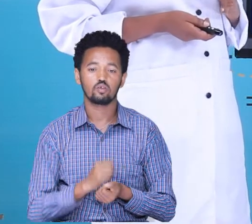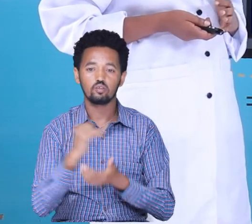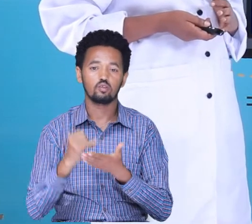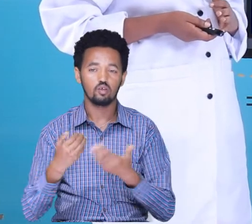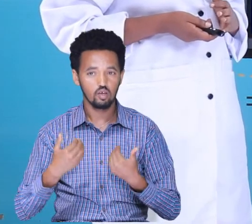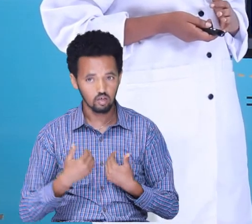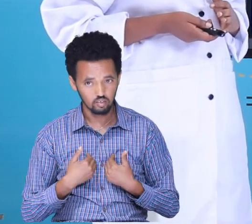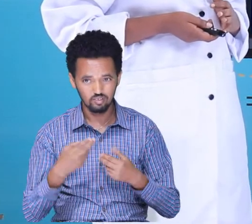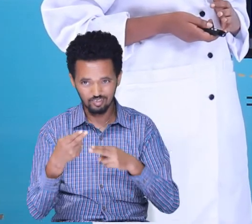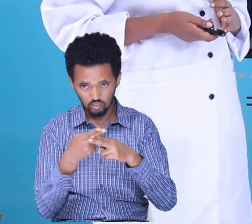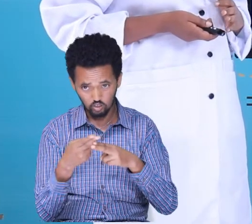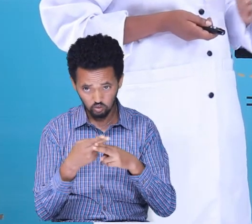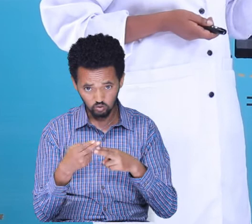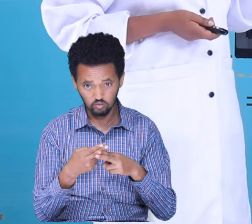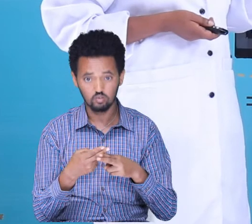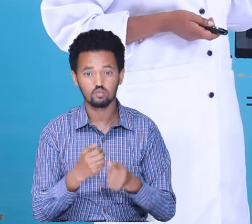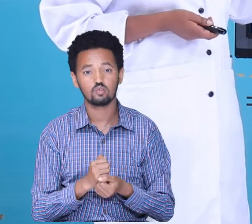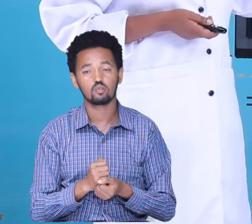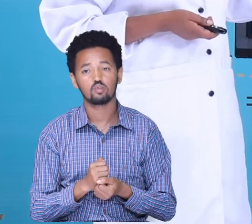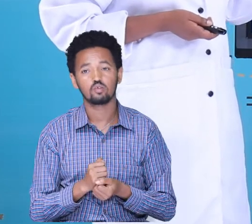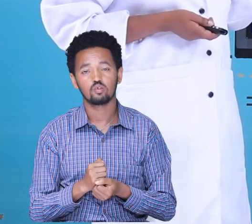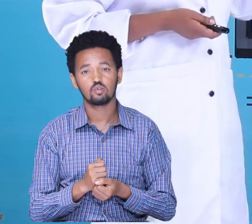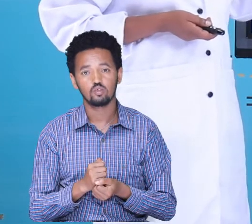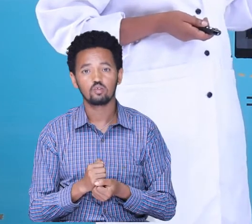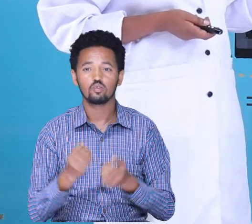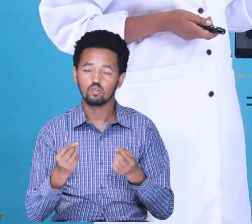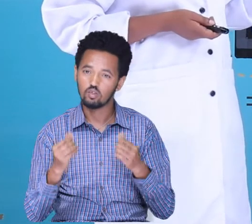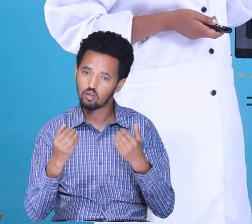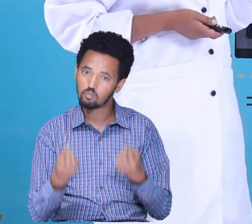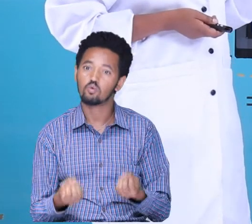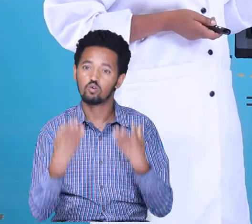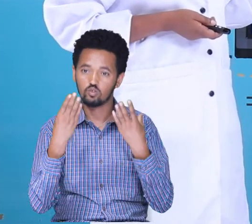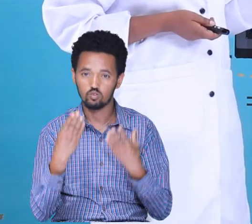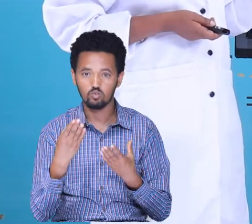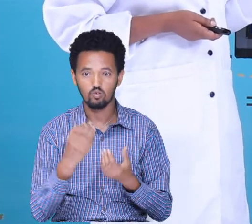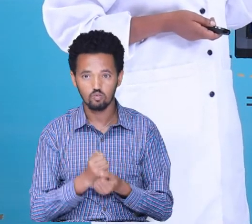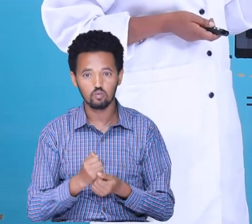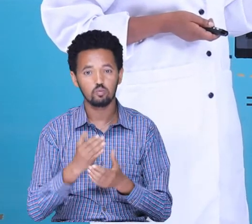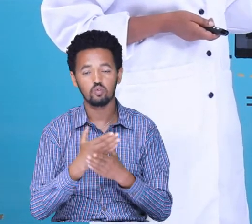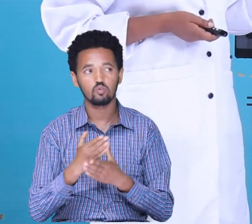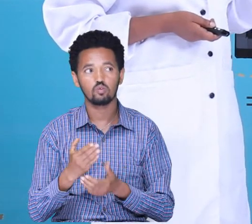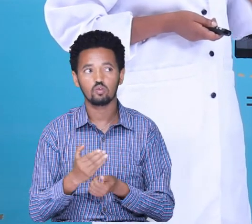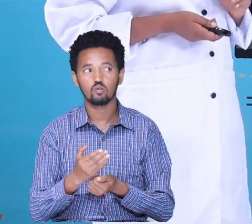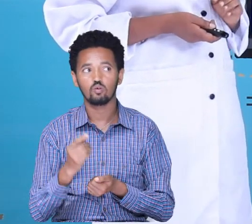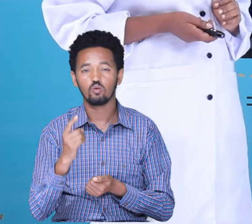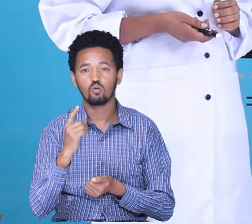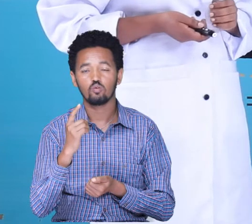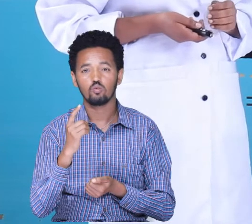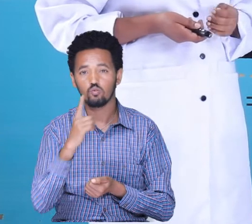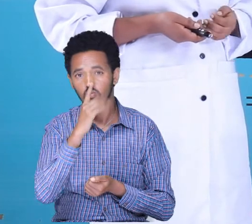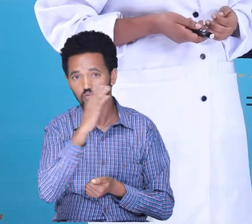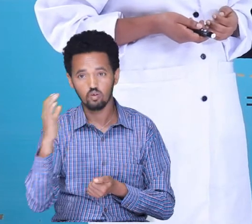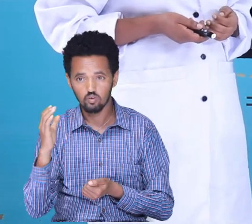rainy season and the amount of rainfall, it is between 250 to